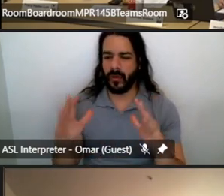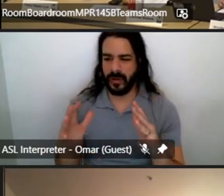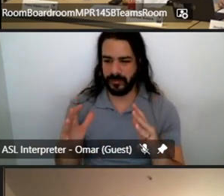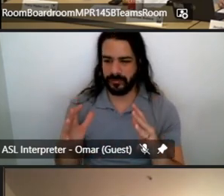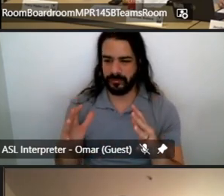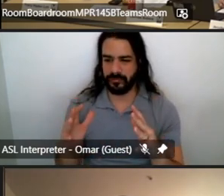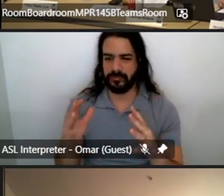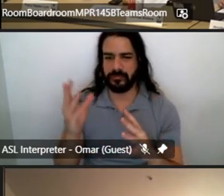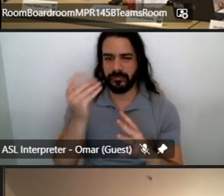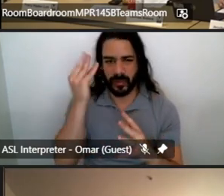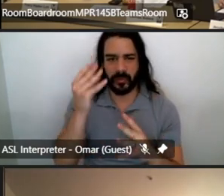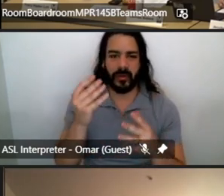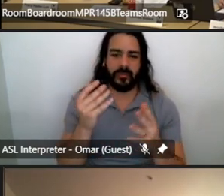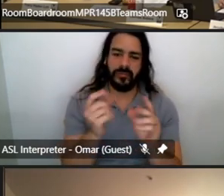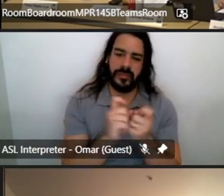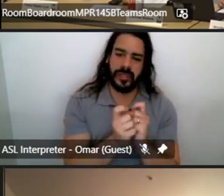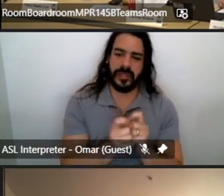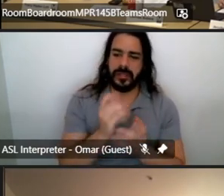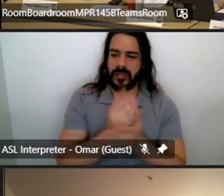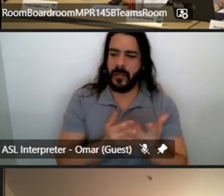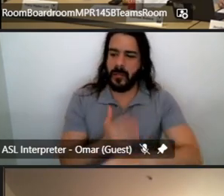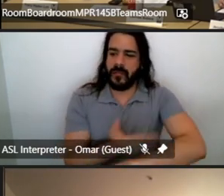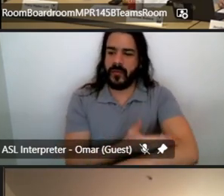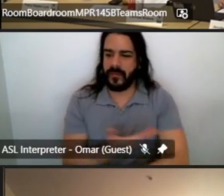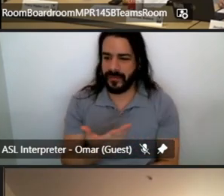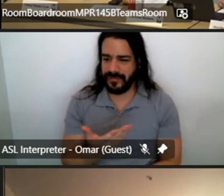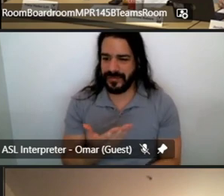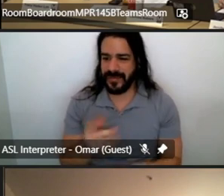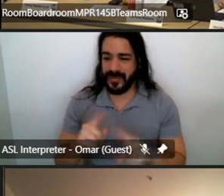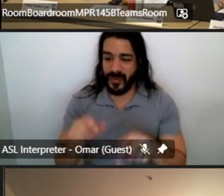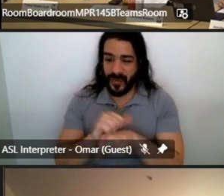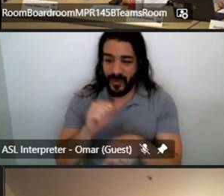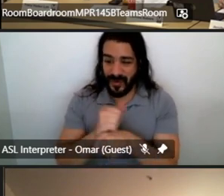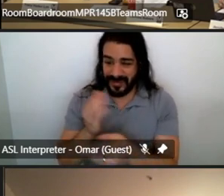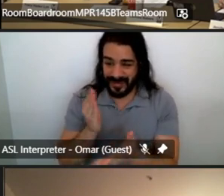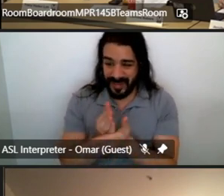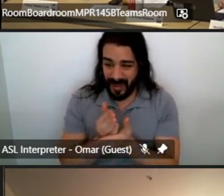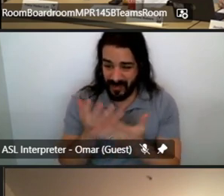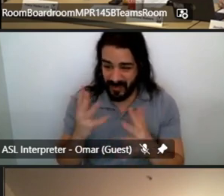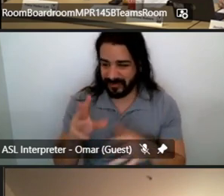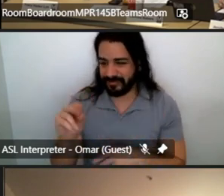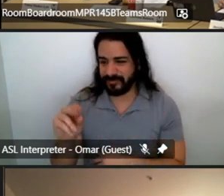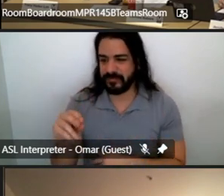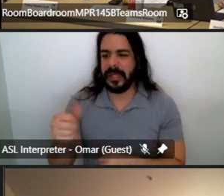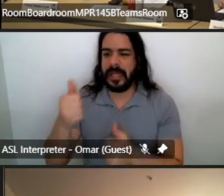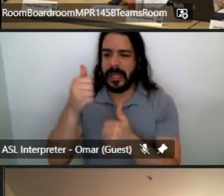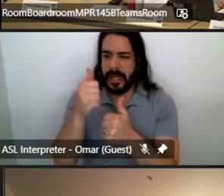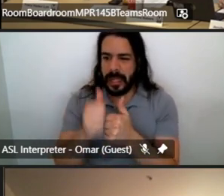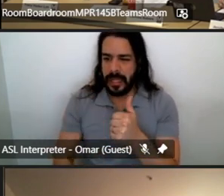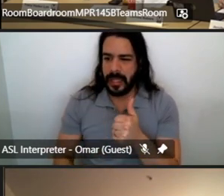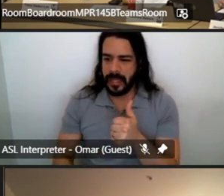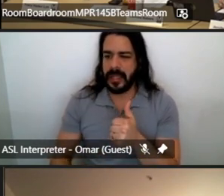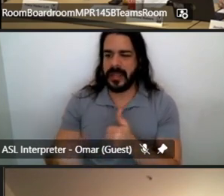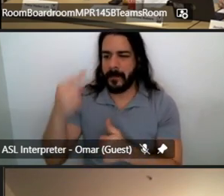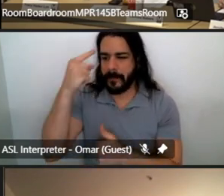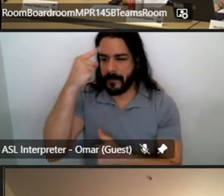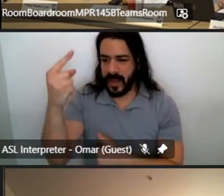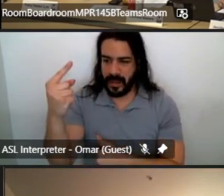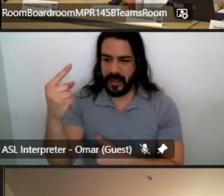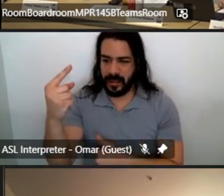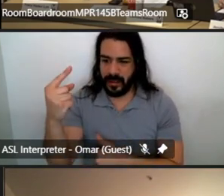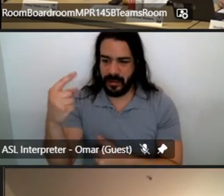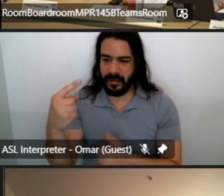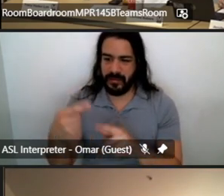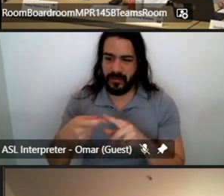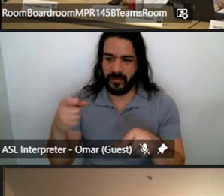that address customer concerns. But the work doesn't stop there. Every penny in this new budget proposal will go